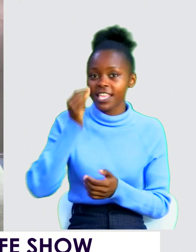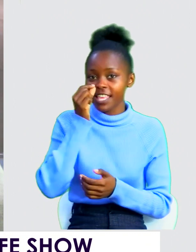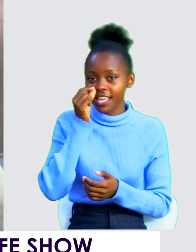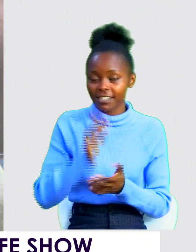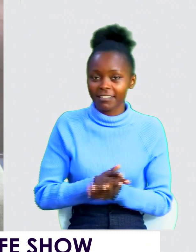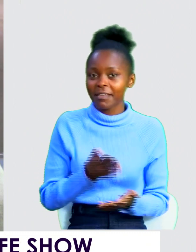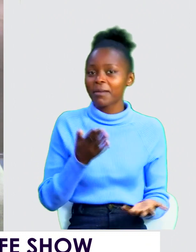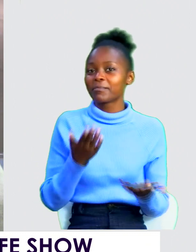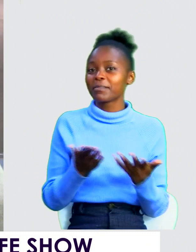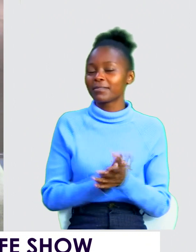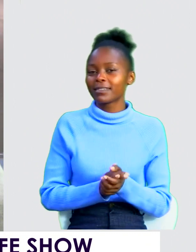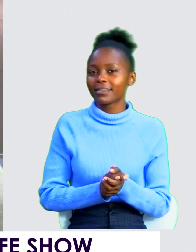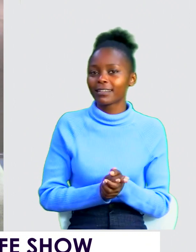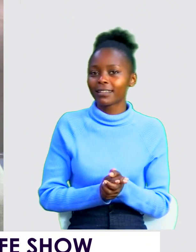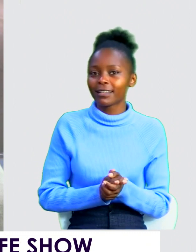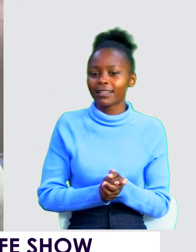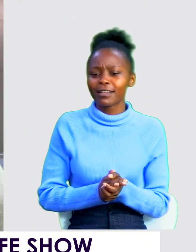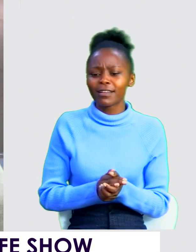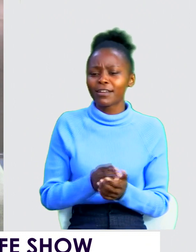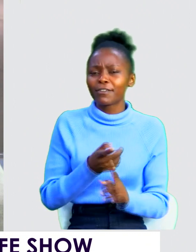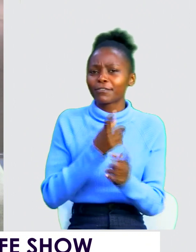the sweet town of Lodwar.